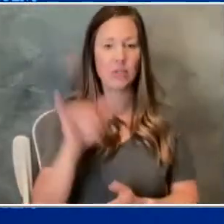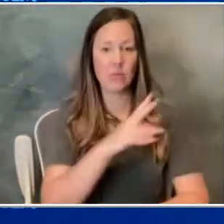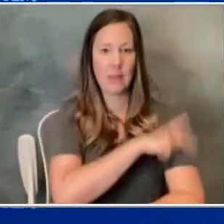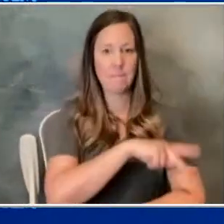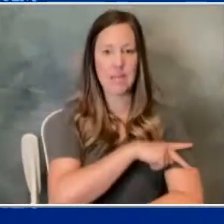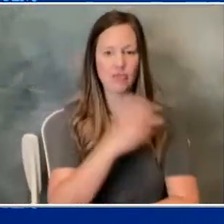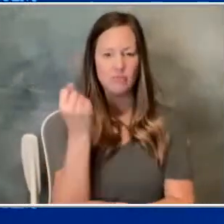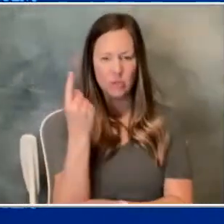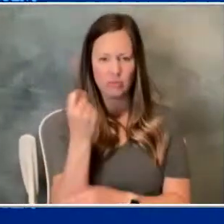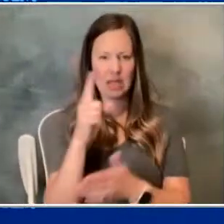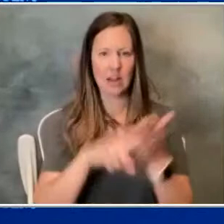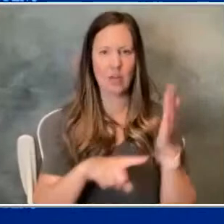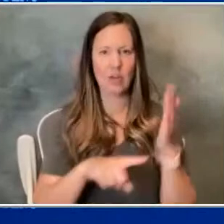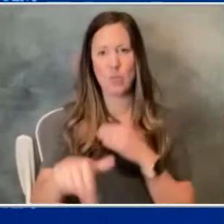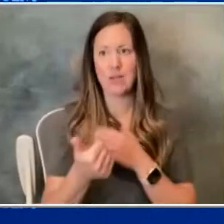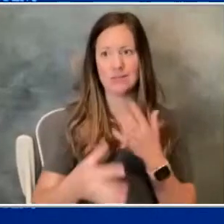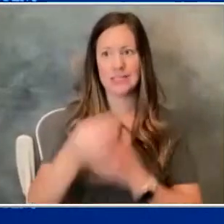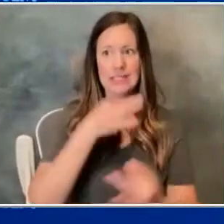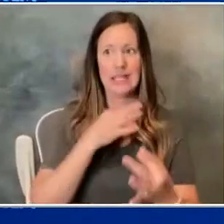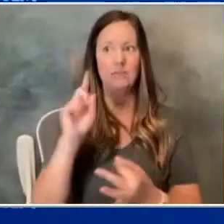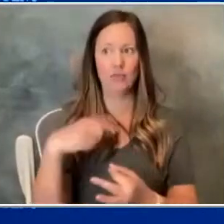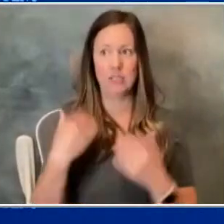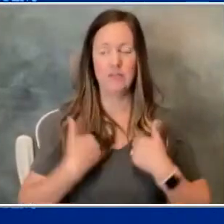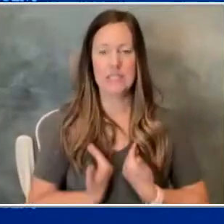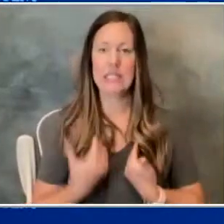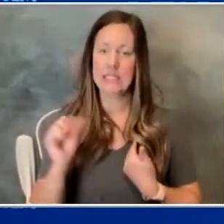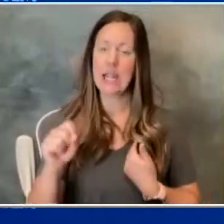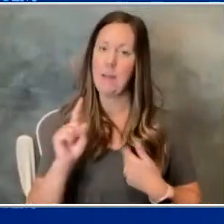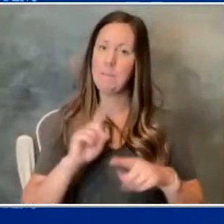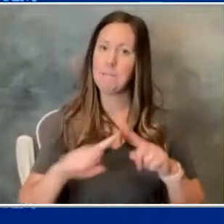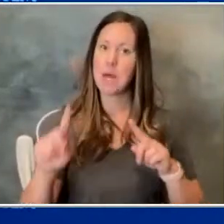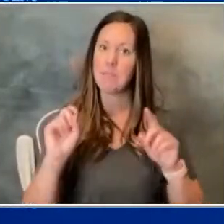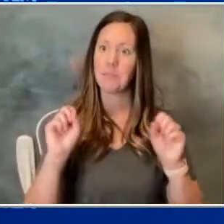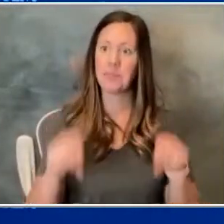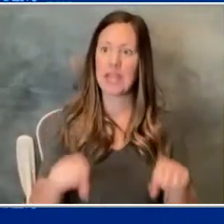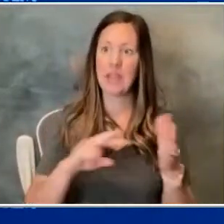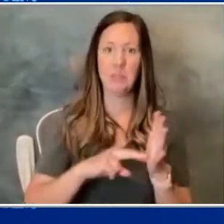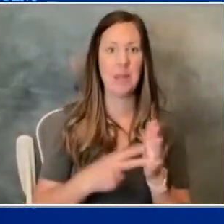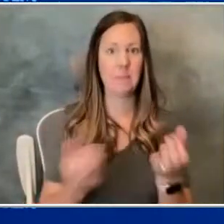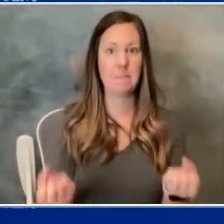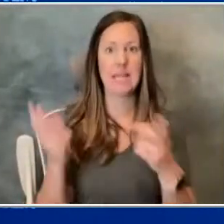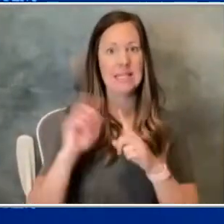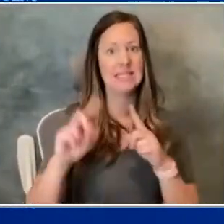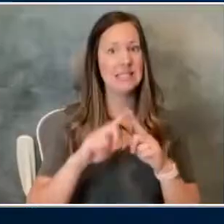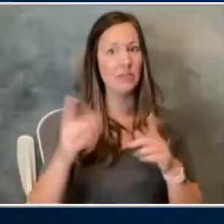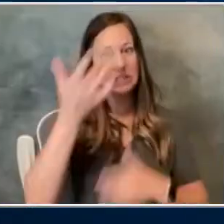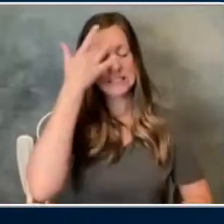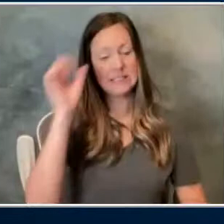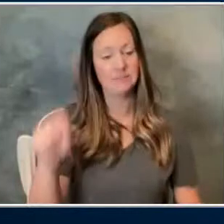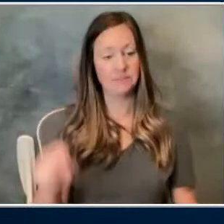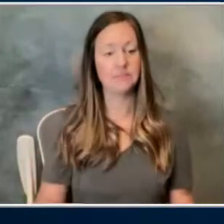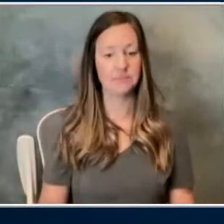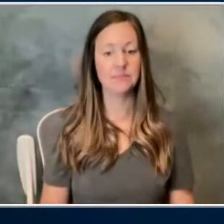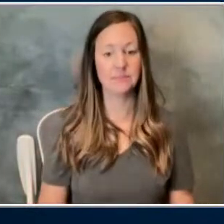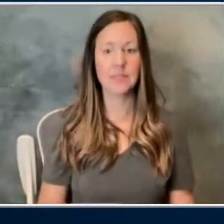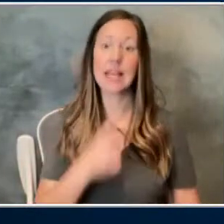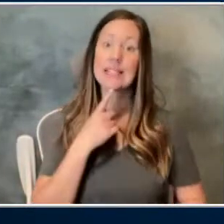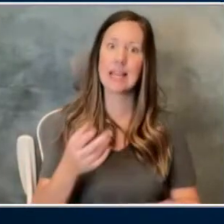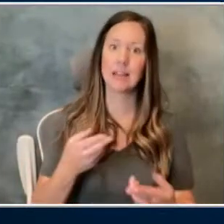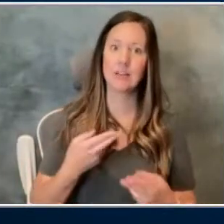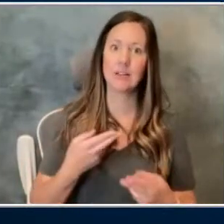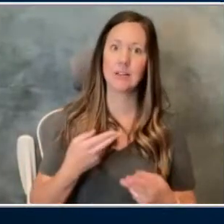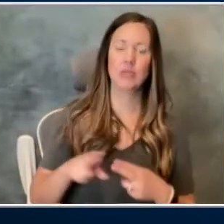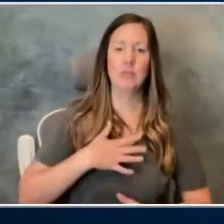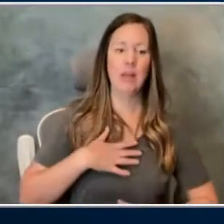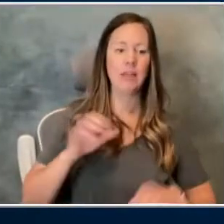else besides fatigue. But certainly fatigue can be a part of many different disease entities. It's like saying shortness of breath. Shortness of breath can be from